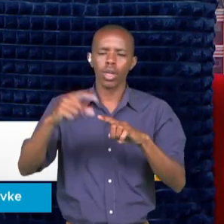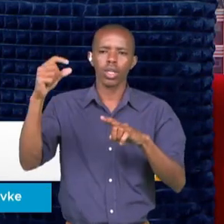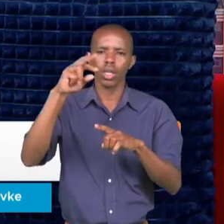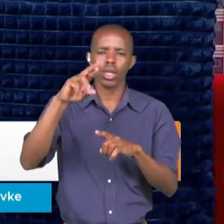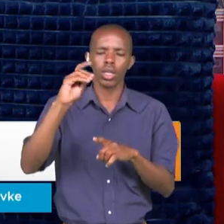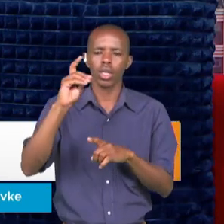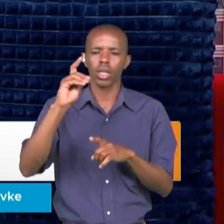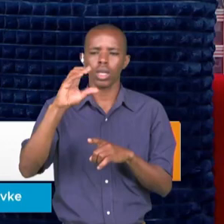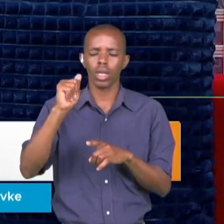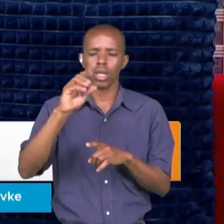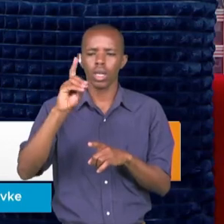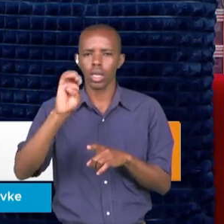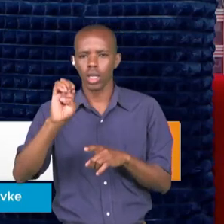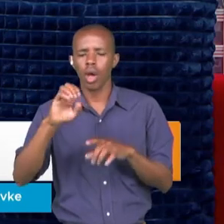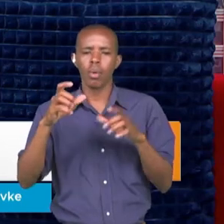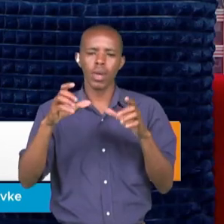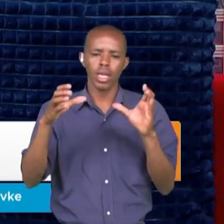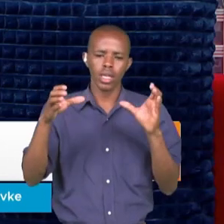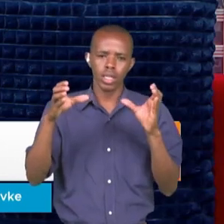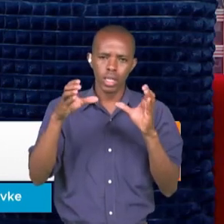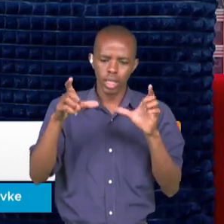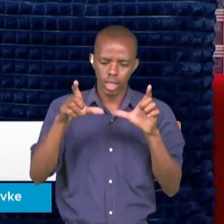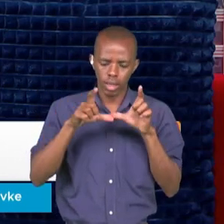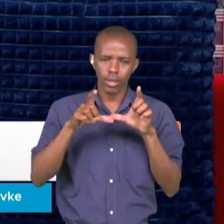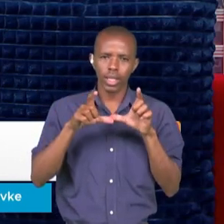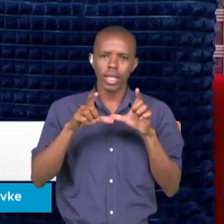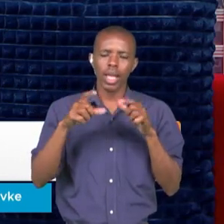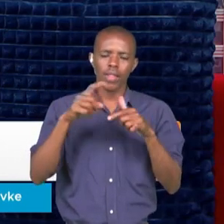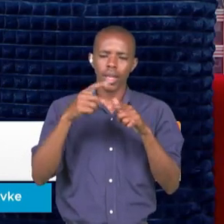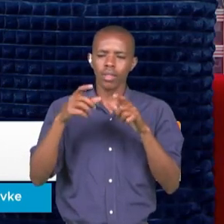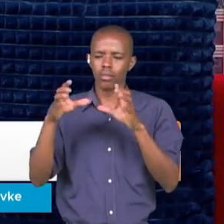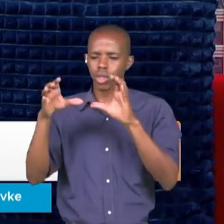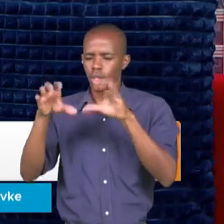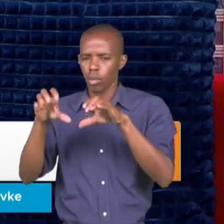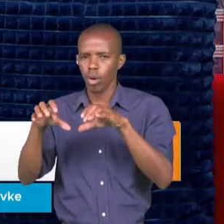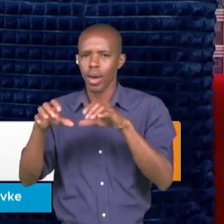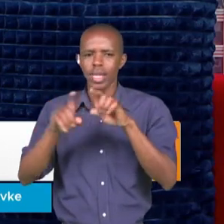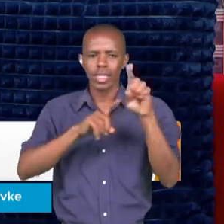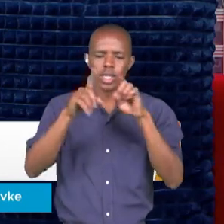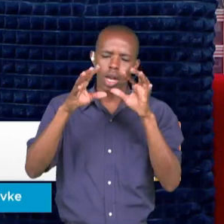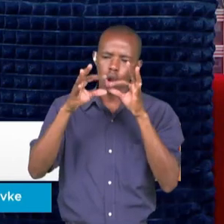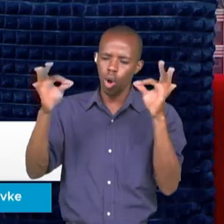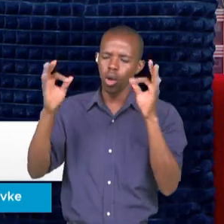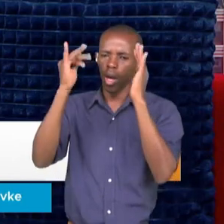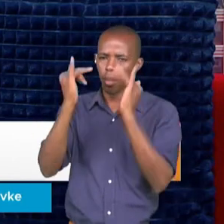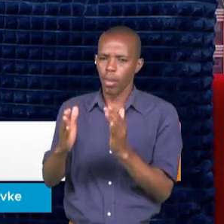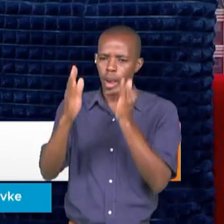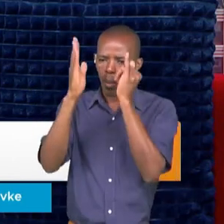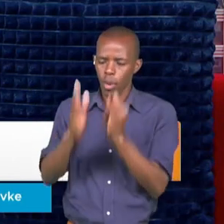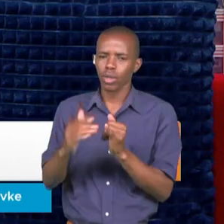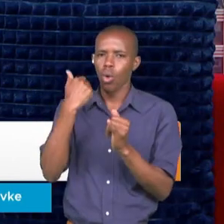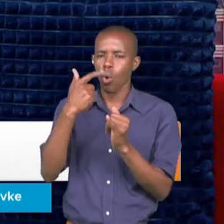then you go to diploma, or artisan, then you go to certificate, then diploma. So the journey is a little bit longer for the person who got the lower